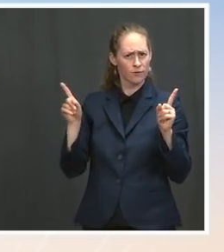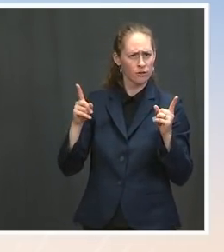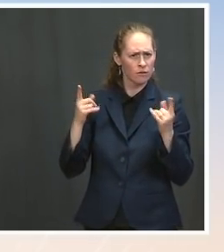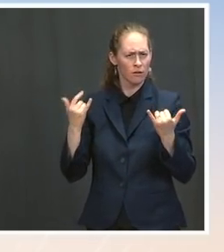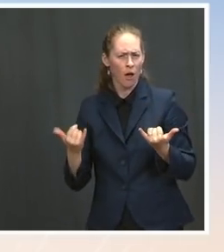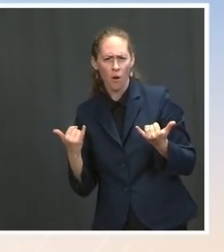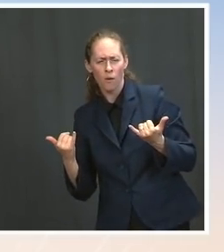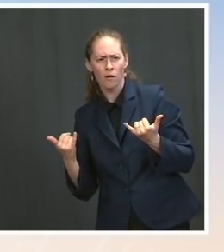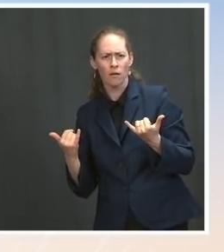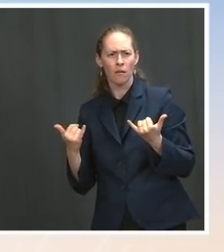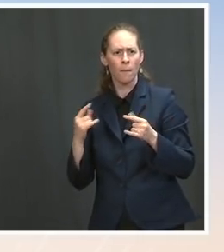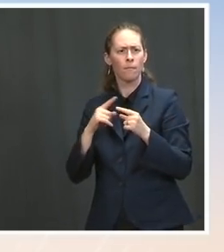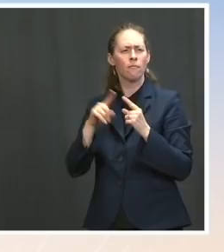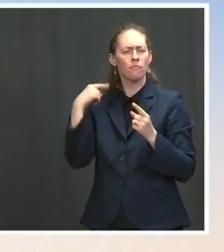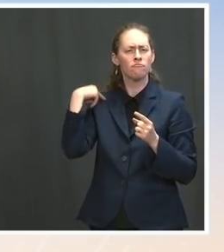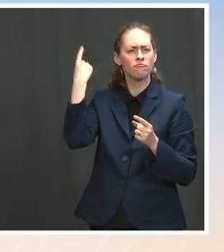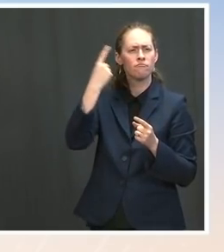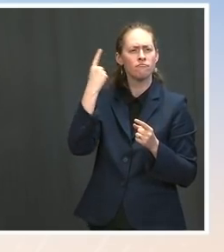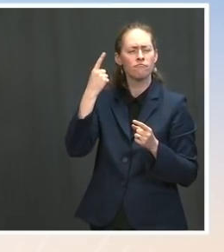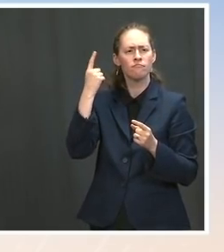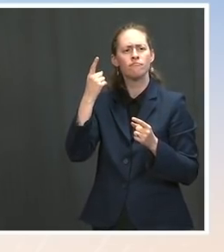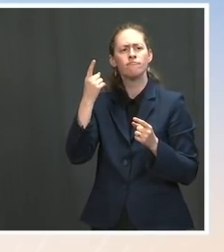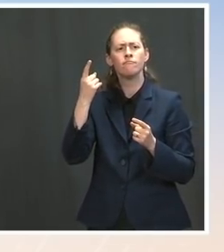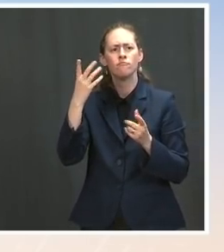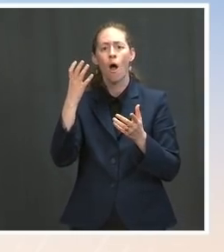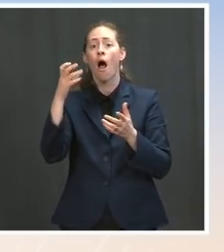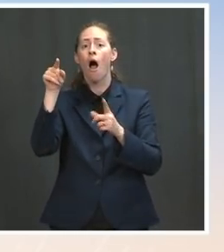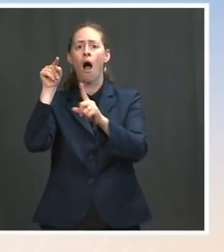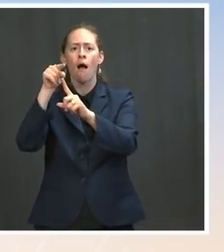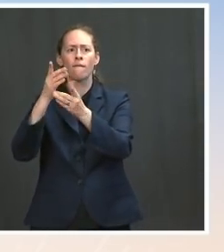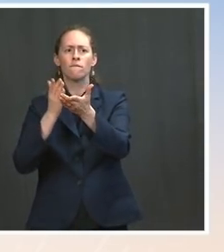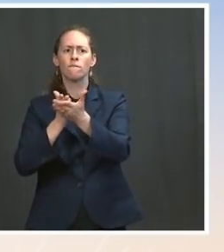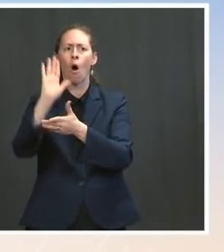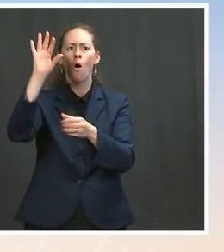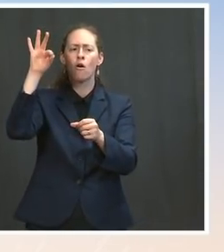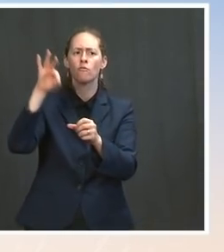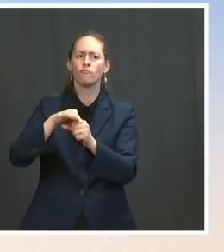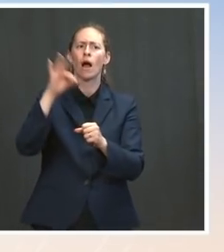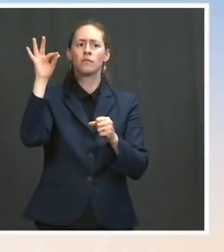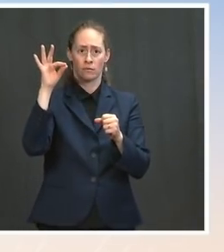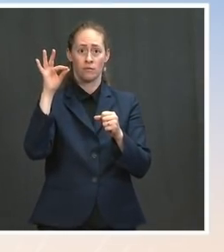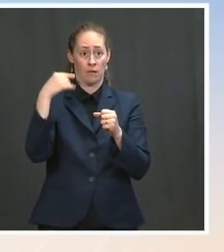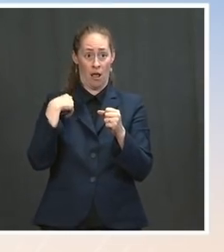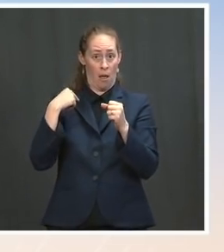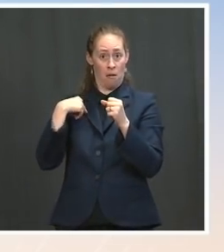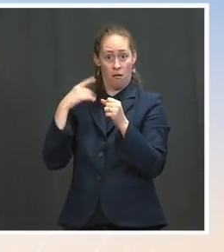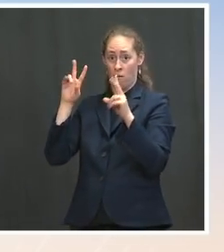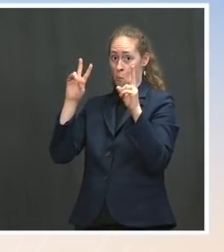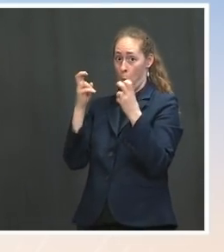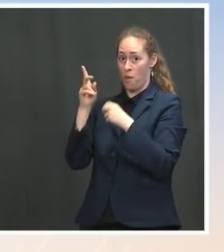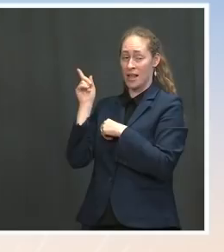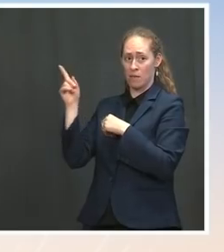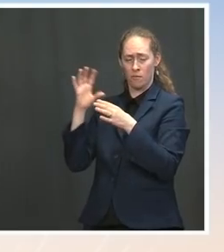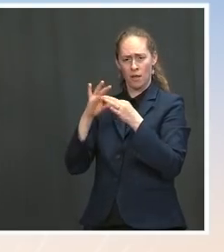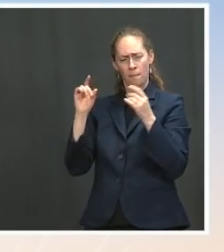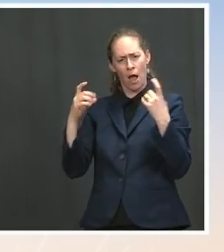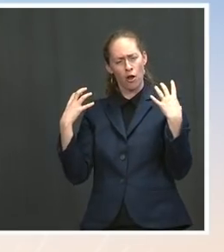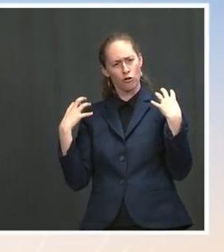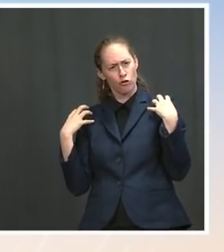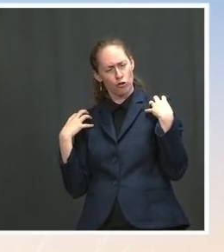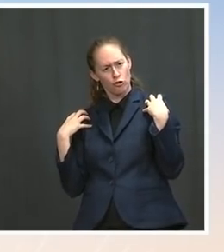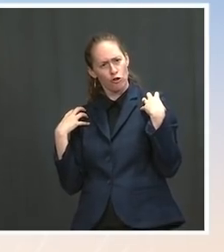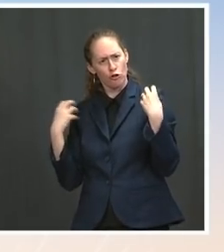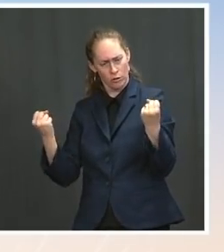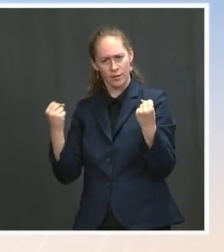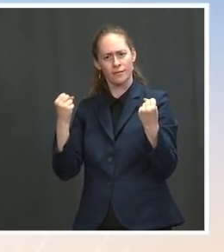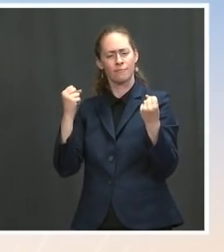rights was evident yesterday when he spoke. Mm-hmm. He's saying we must find the courage, I'm quoting him, to change the things we know we can change. So I